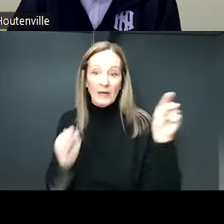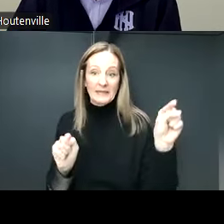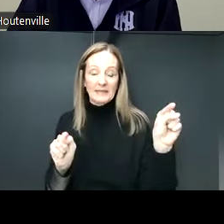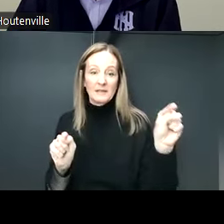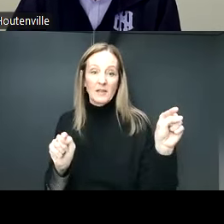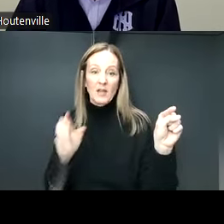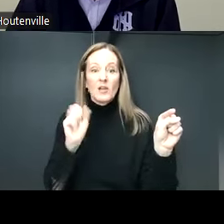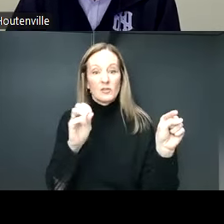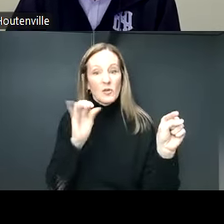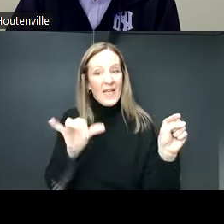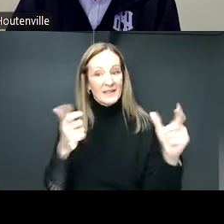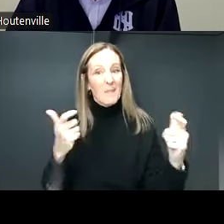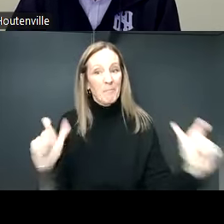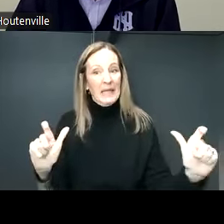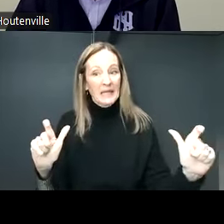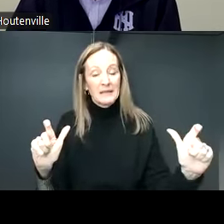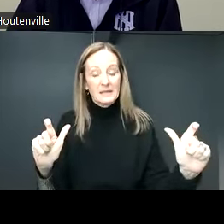so that's a big deal.